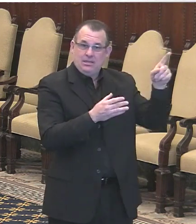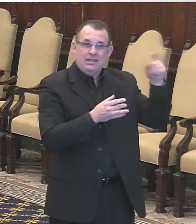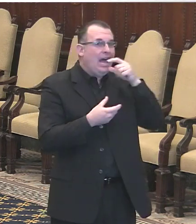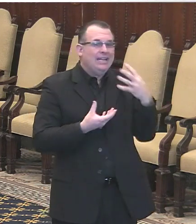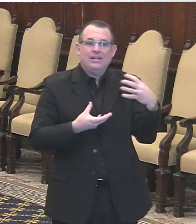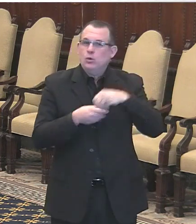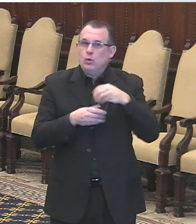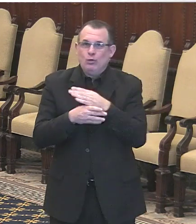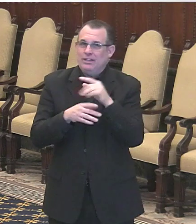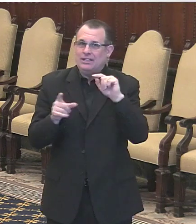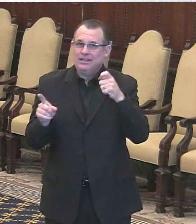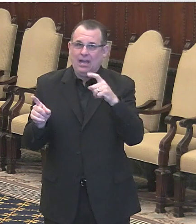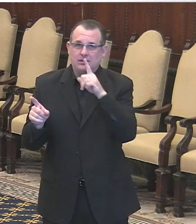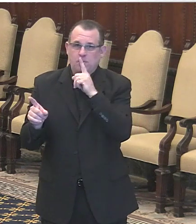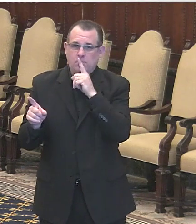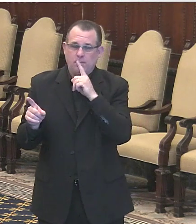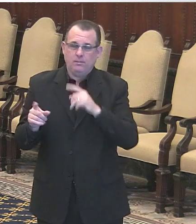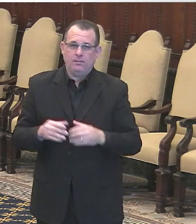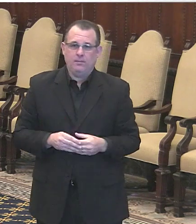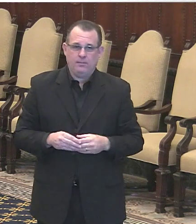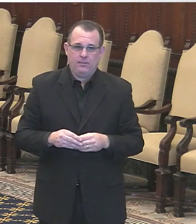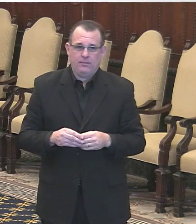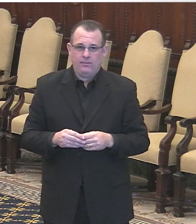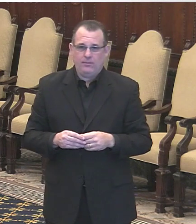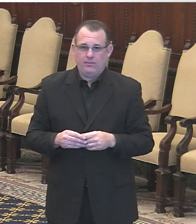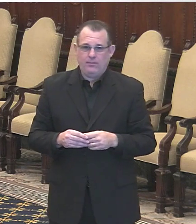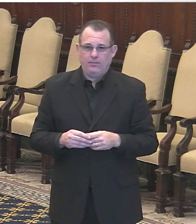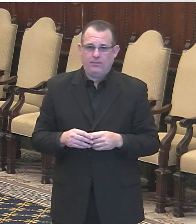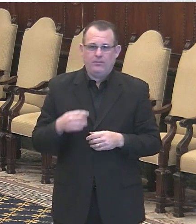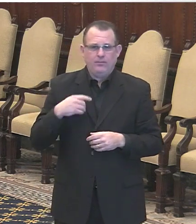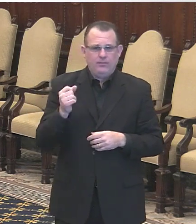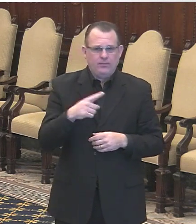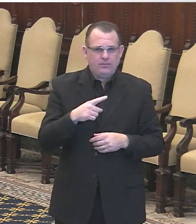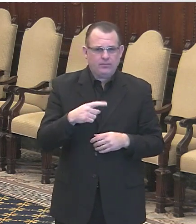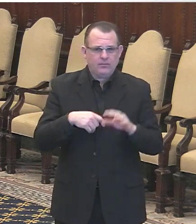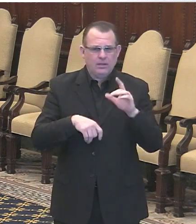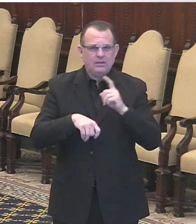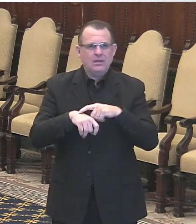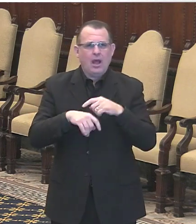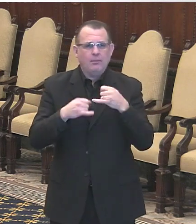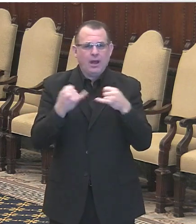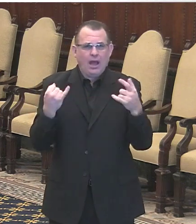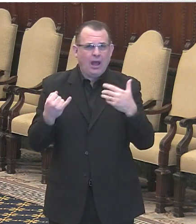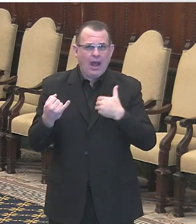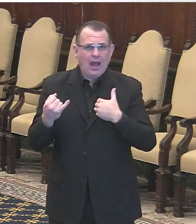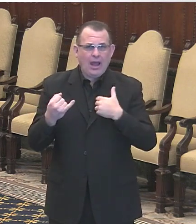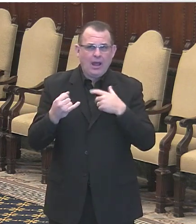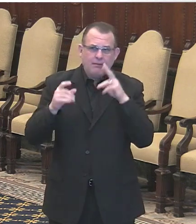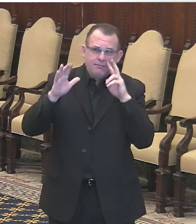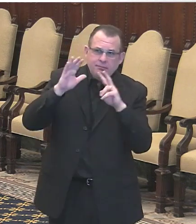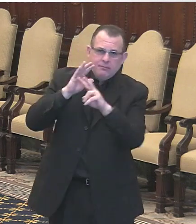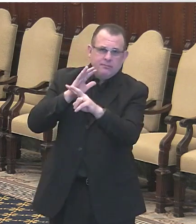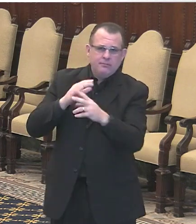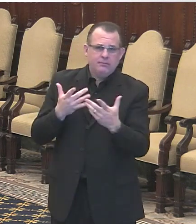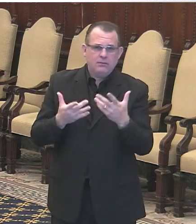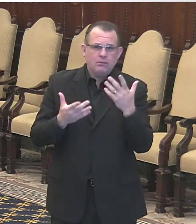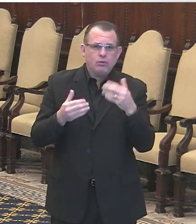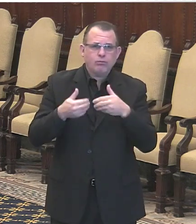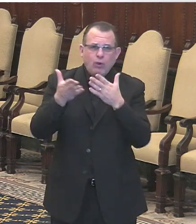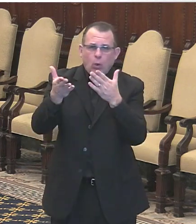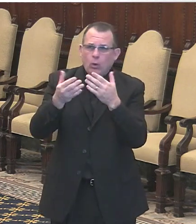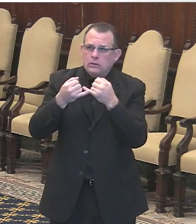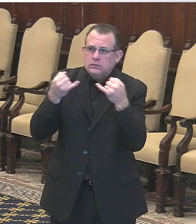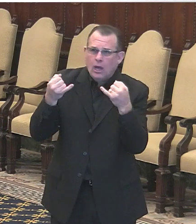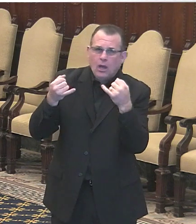there either one? Is there a timetable or a proposed timetable? I know you said when